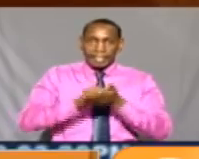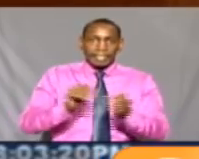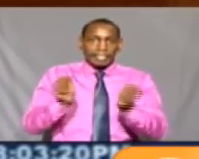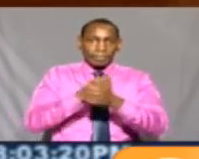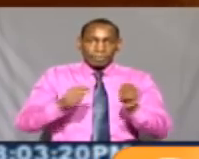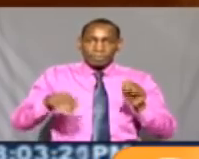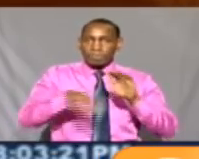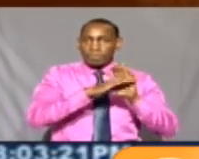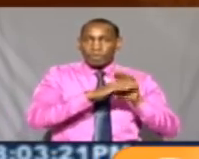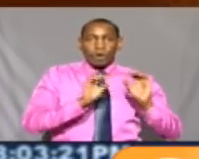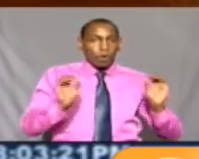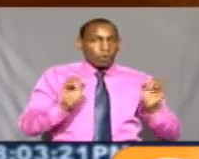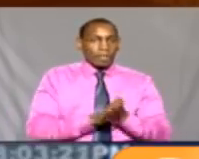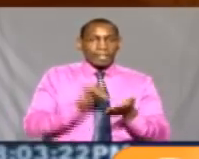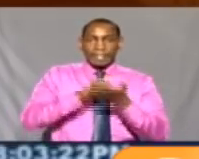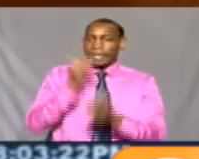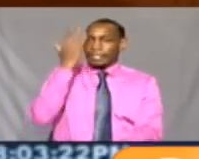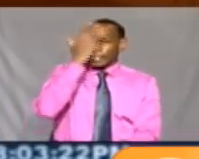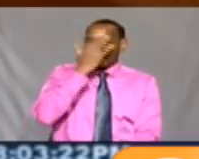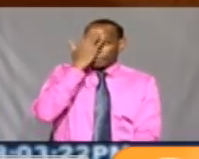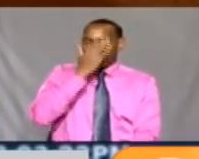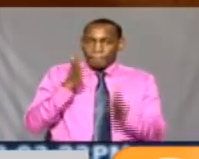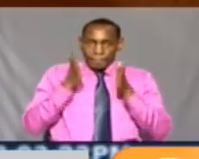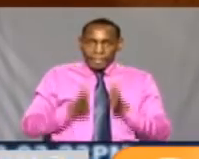Ni aibu kuona mtu kama gavana